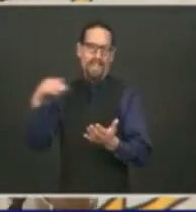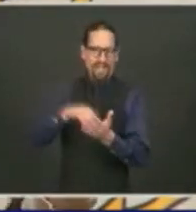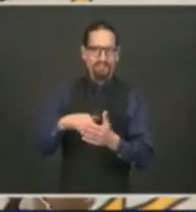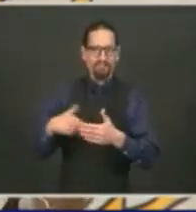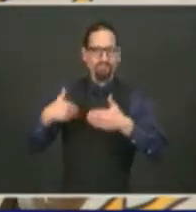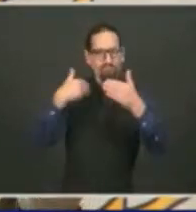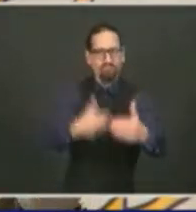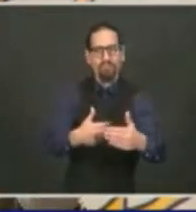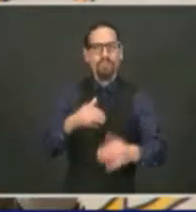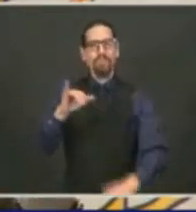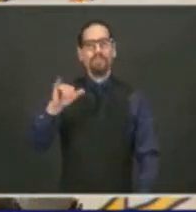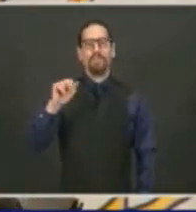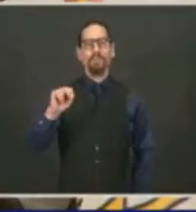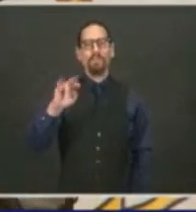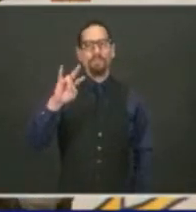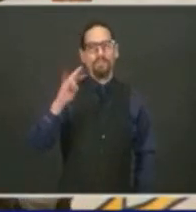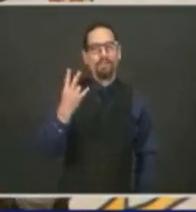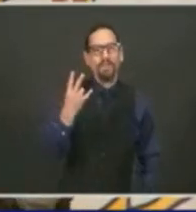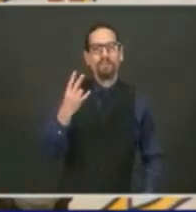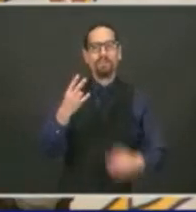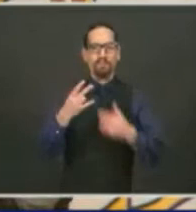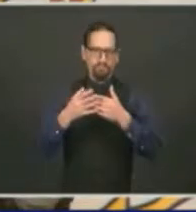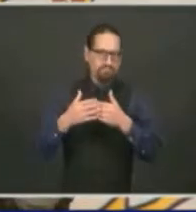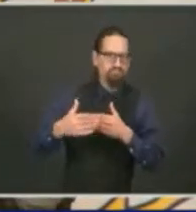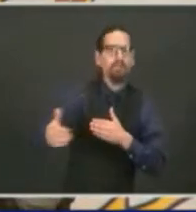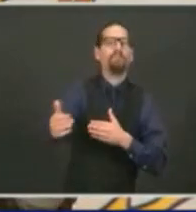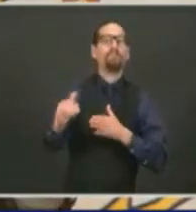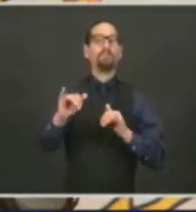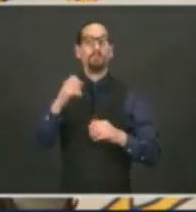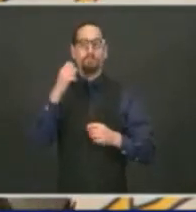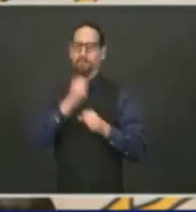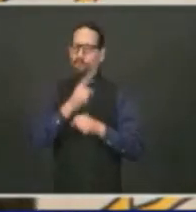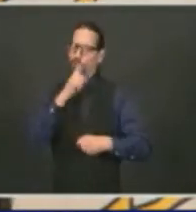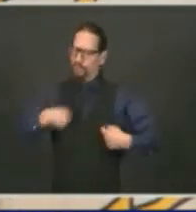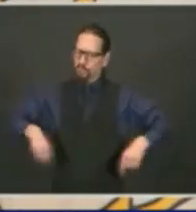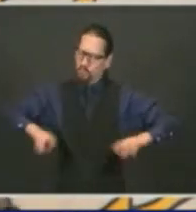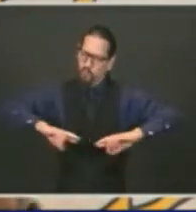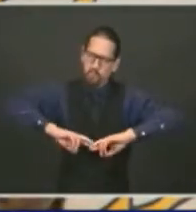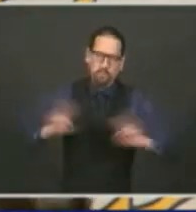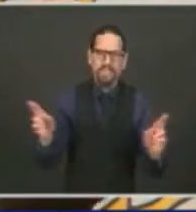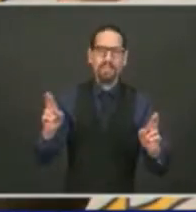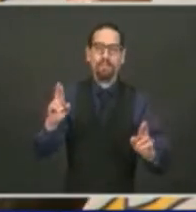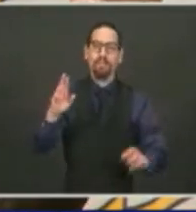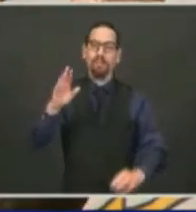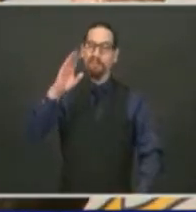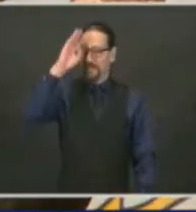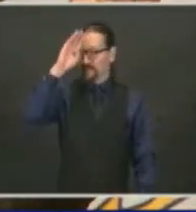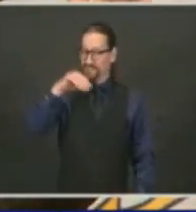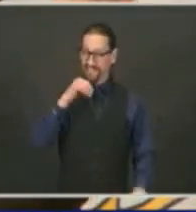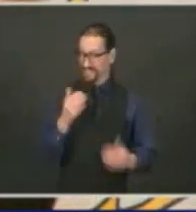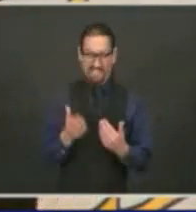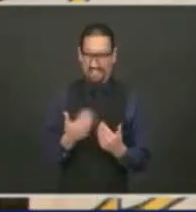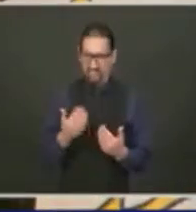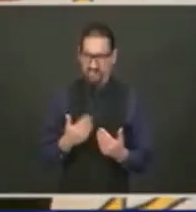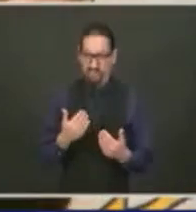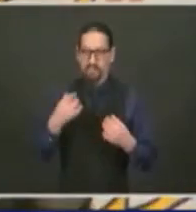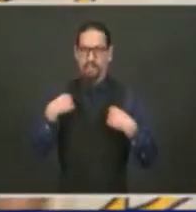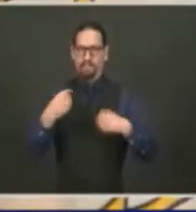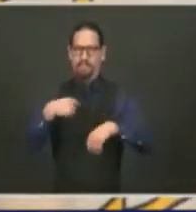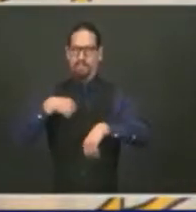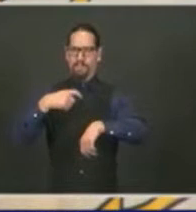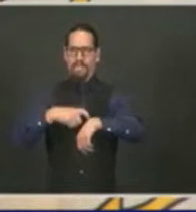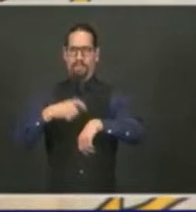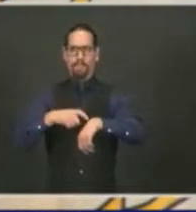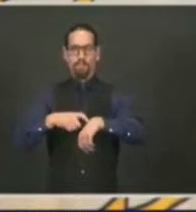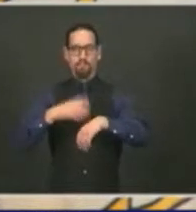if you're ready. But we also know it's not easy, so that we're allowing for a ramp-up period between the 7th